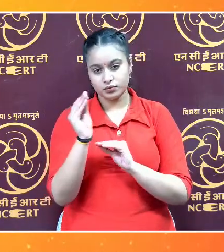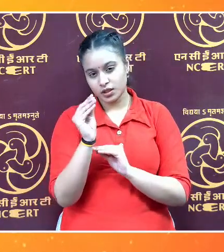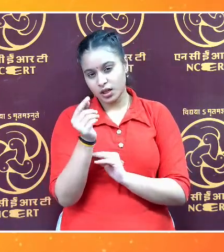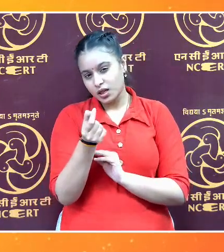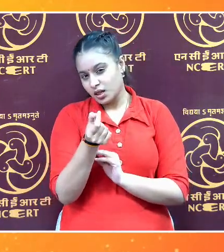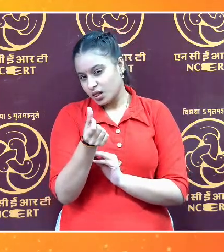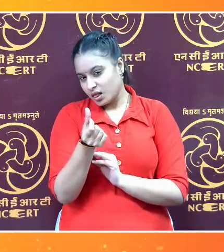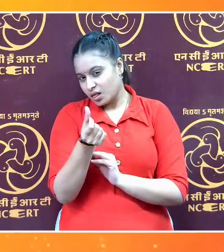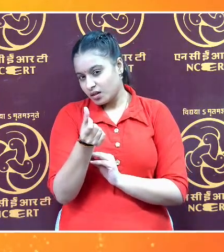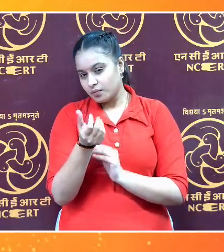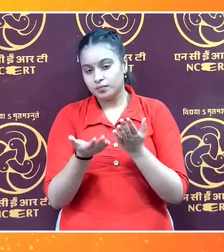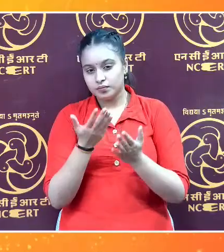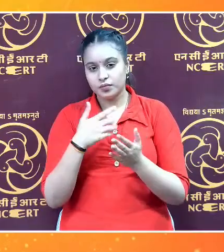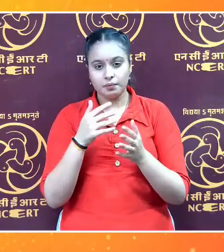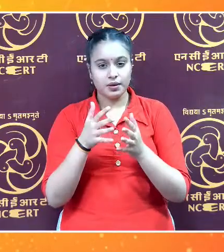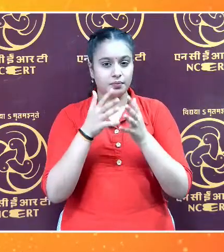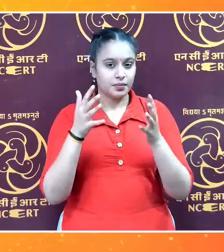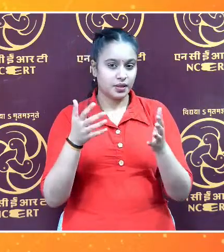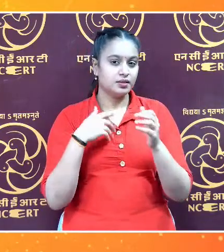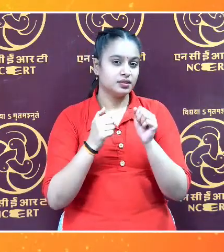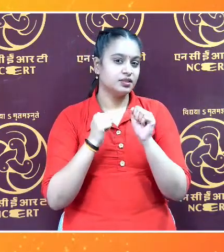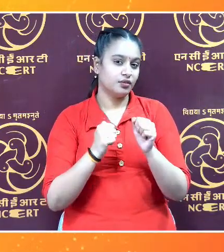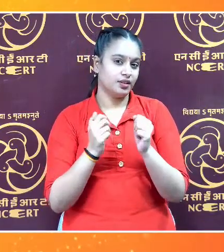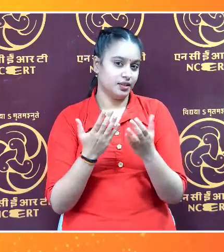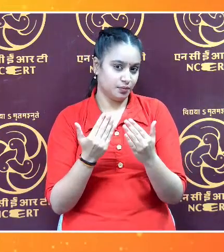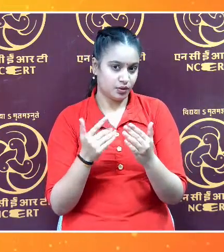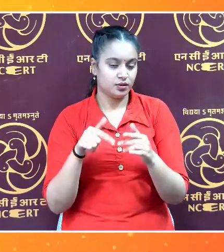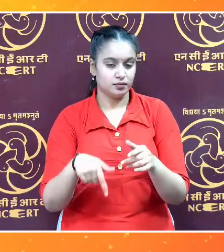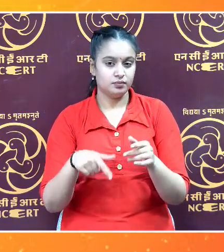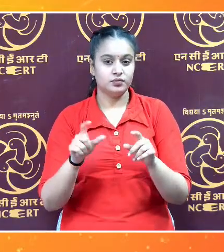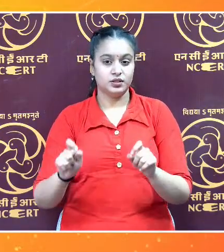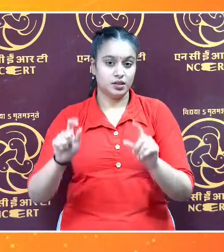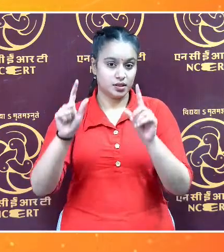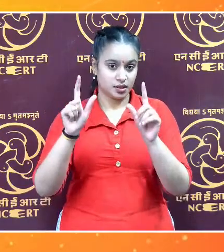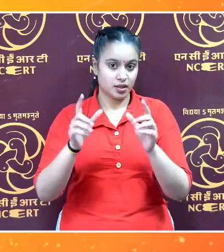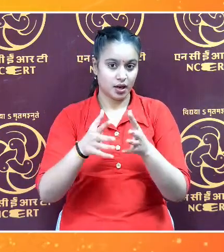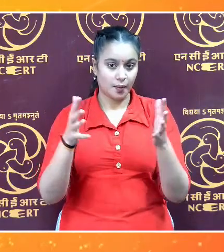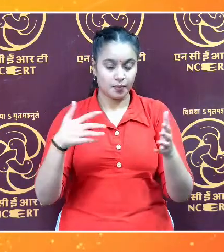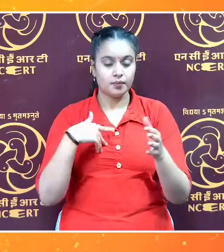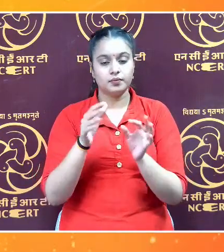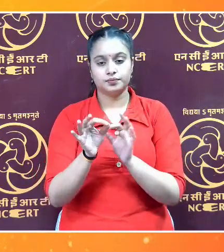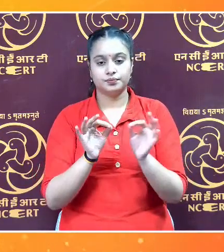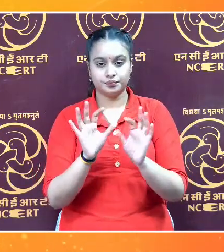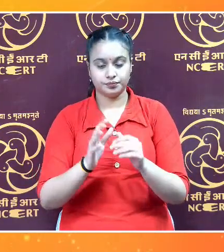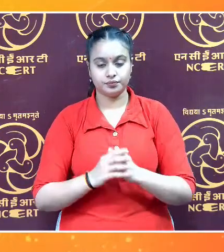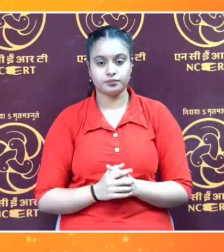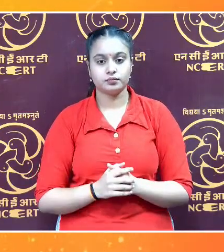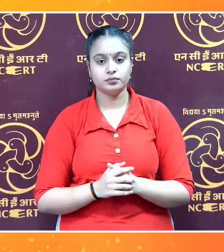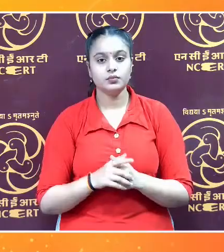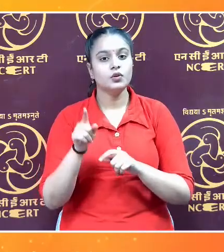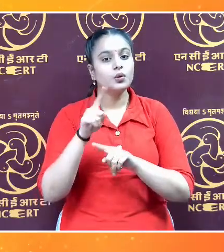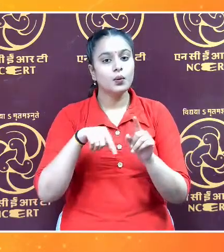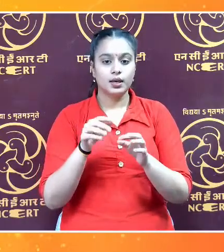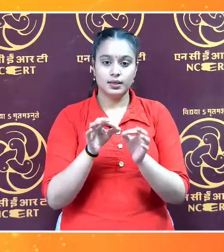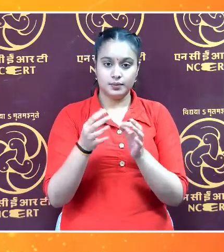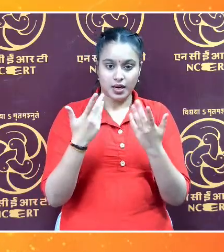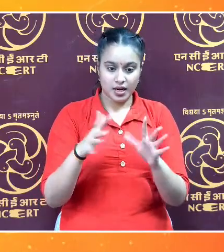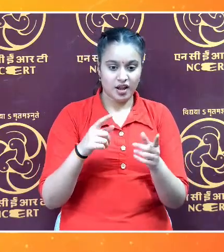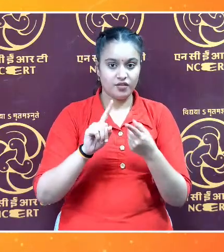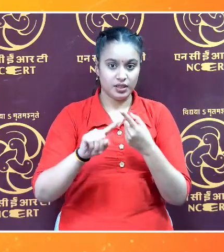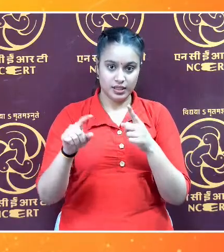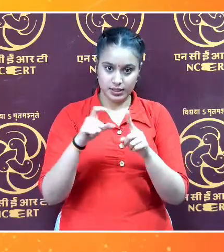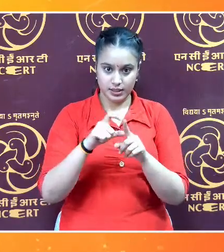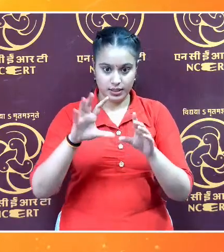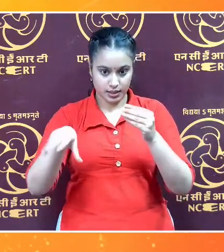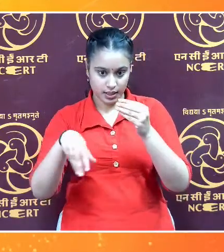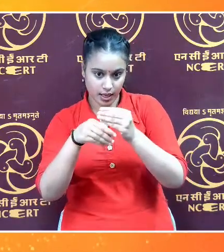little big thing for you today in the screen, but yes, I will explain it. Okay. Like we have already explained that ed is added